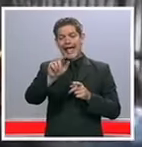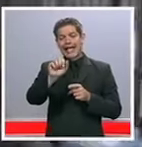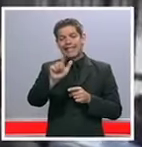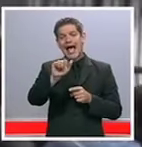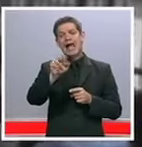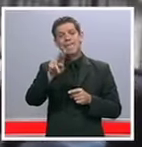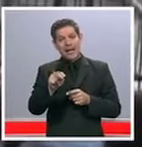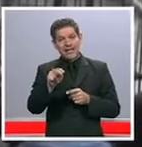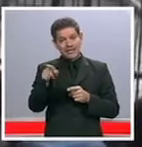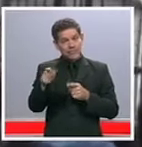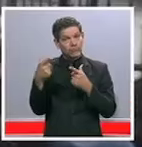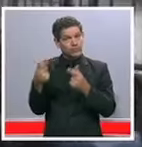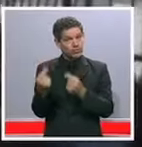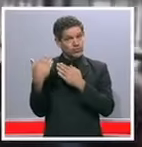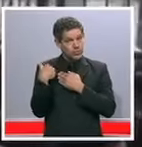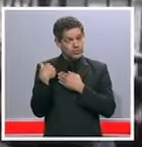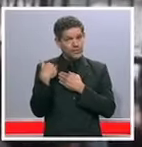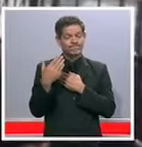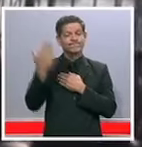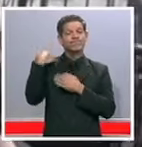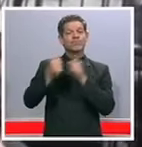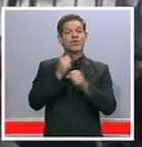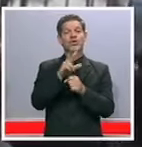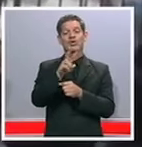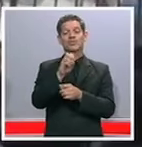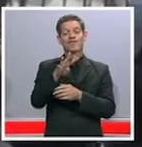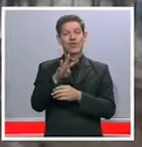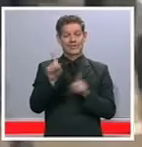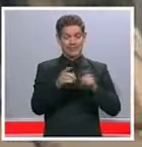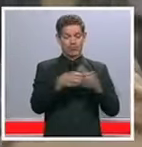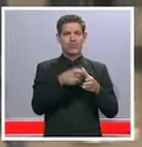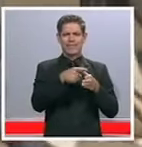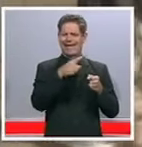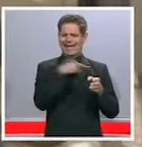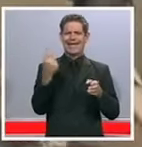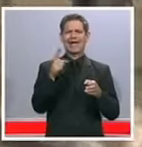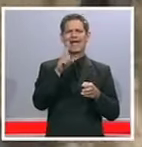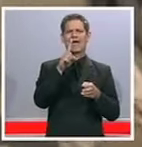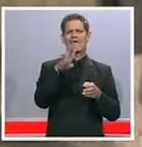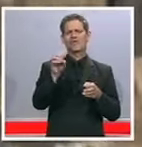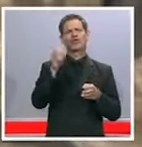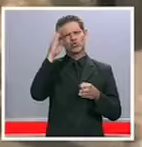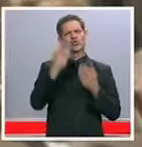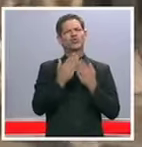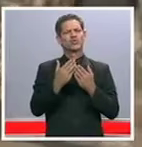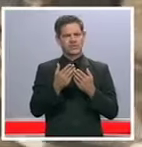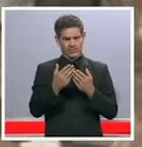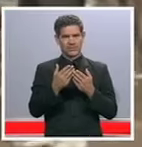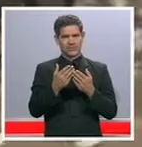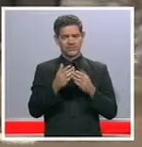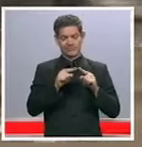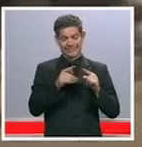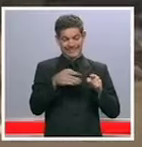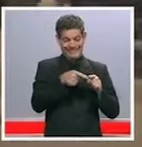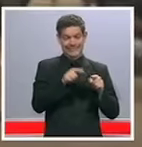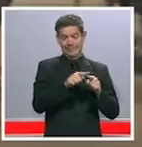carried out the attack. Now, in 2014, the group killed 130 students at a school in the city of Peshawar, 50